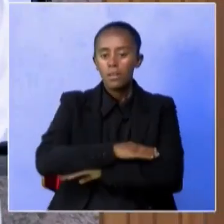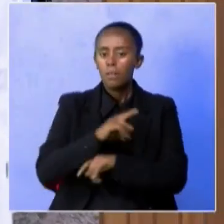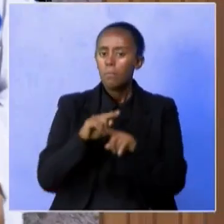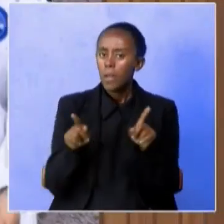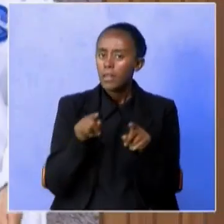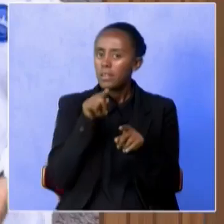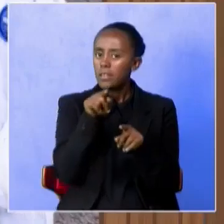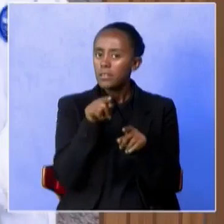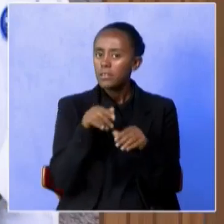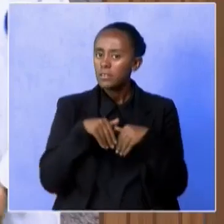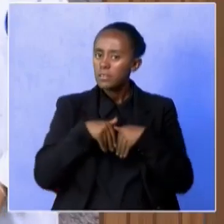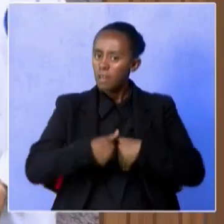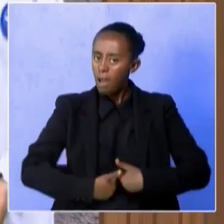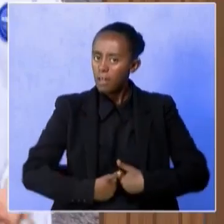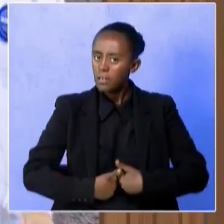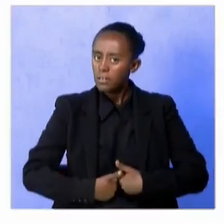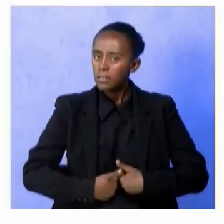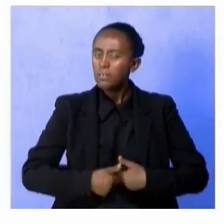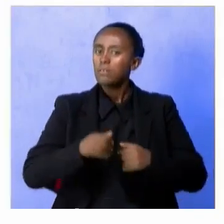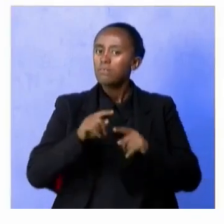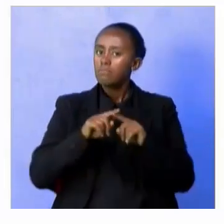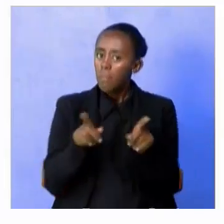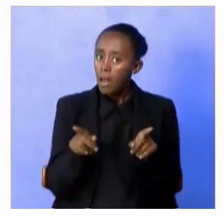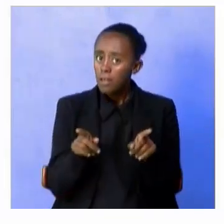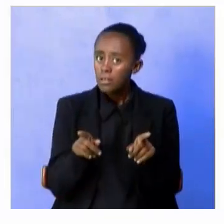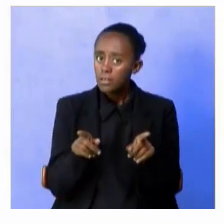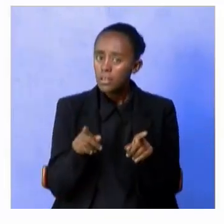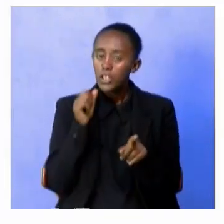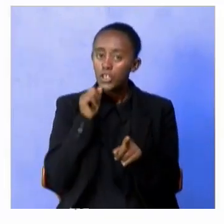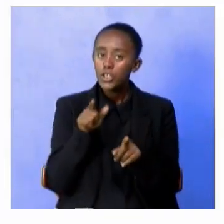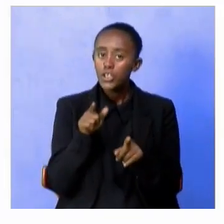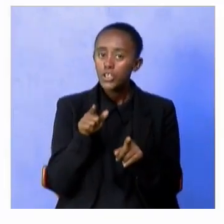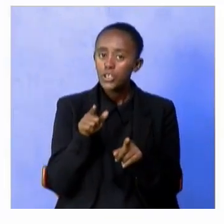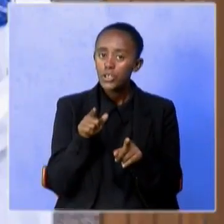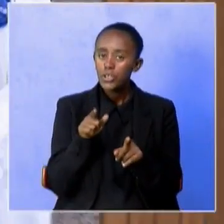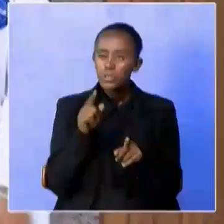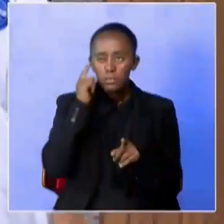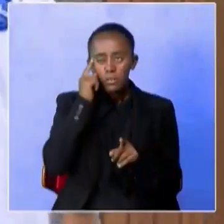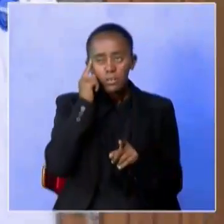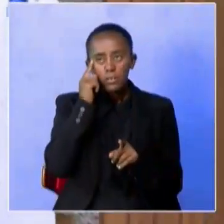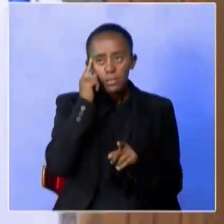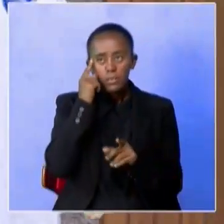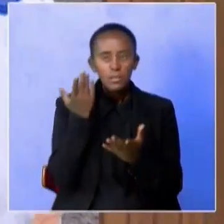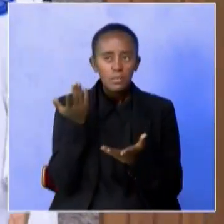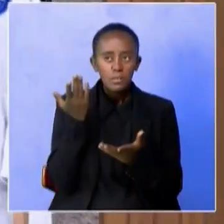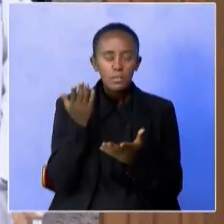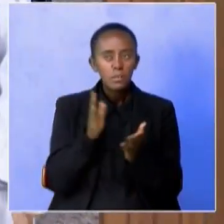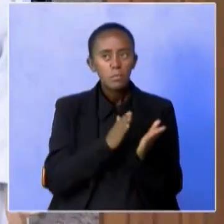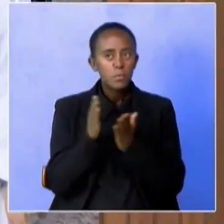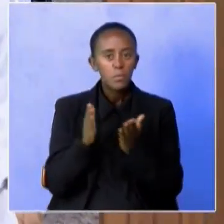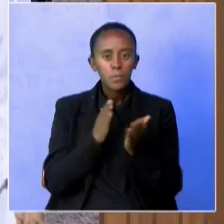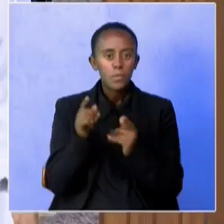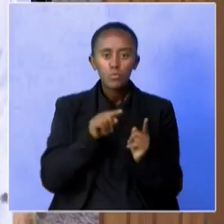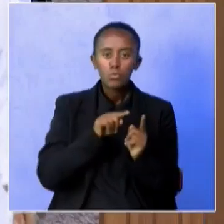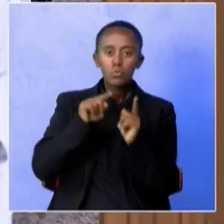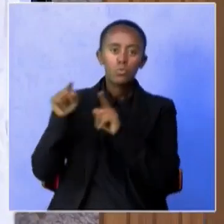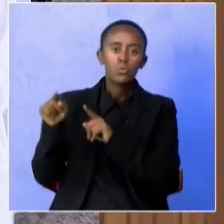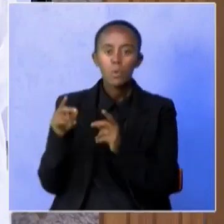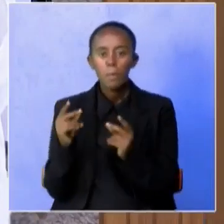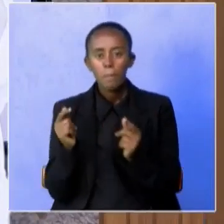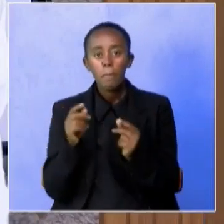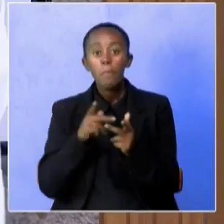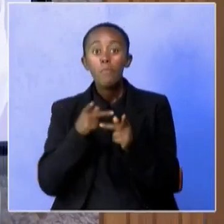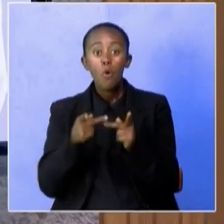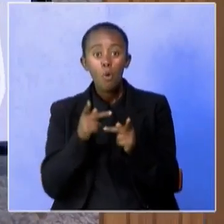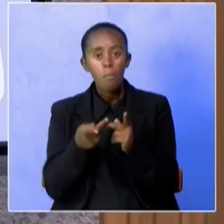this case, she is tired, but she is thinking or preparing to go to a